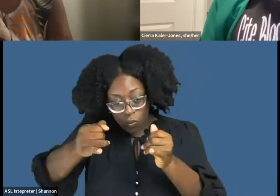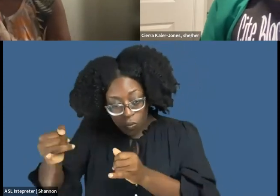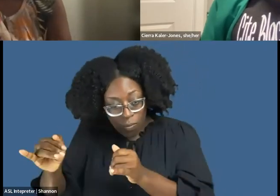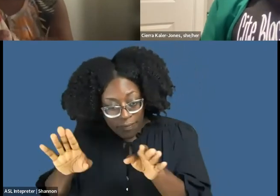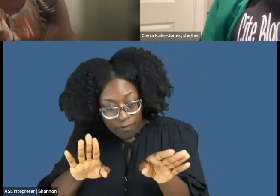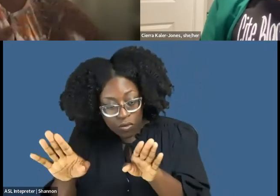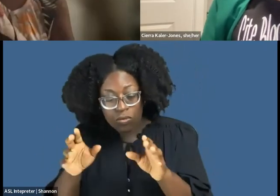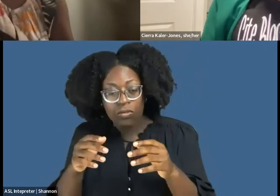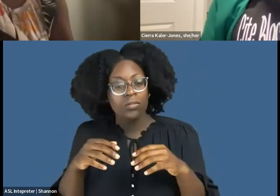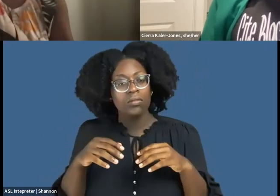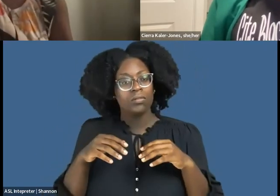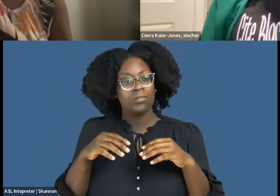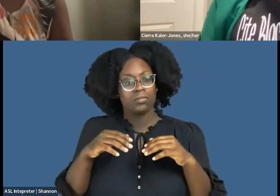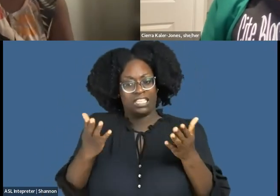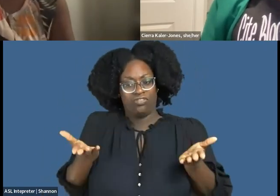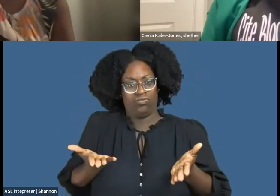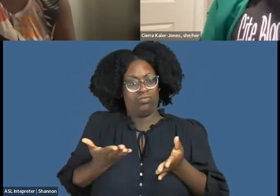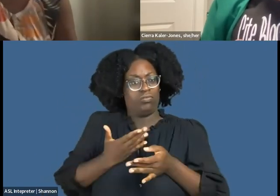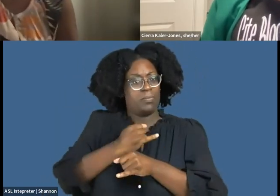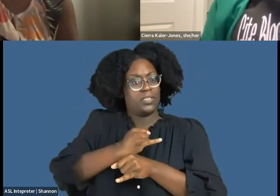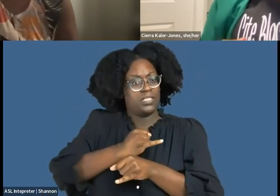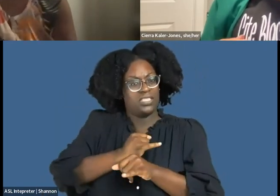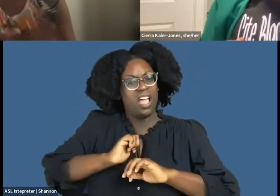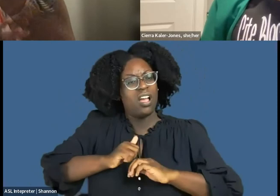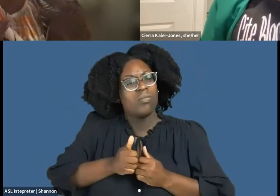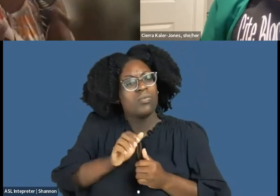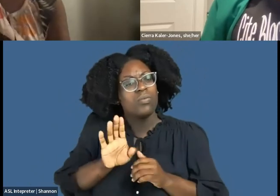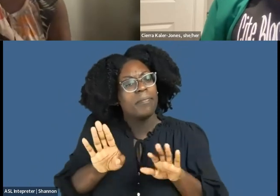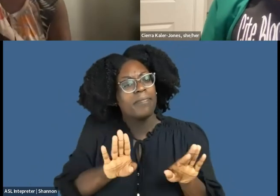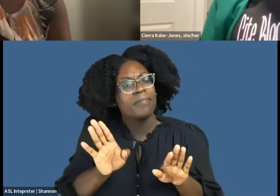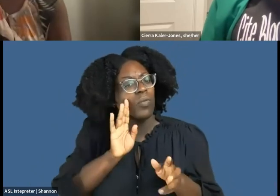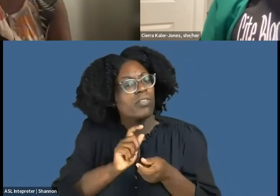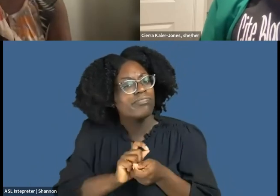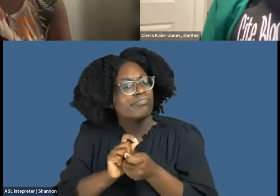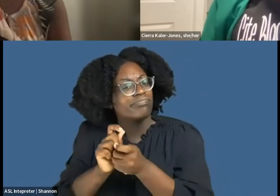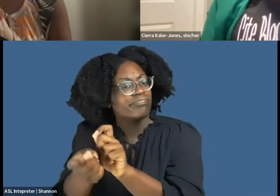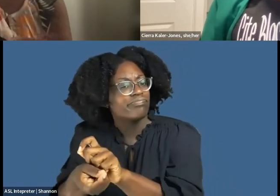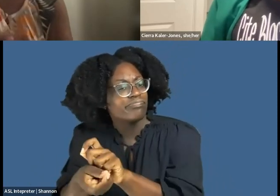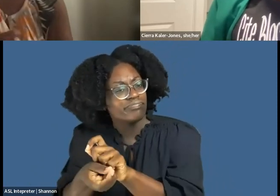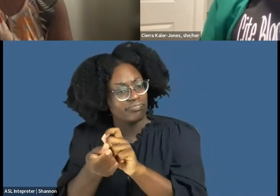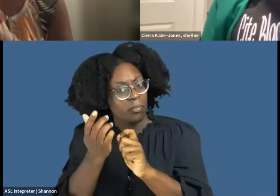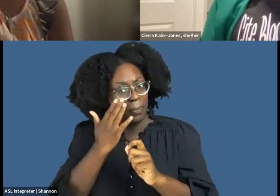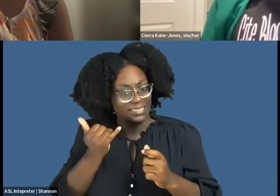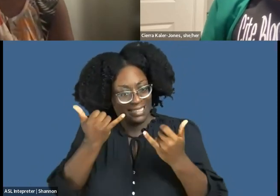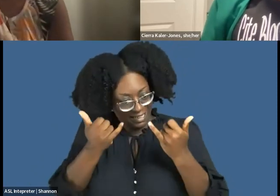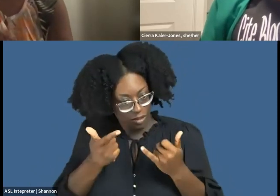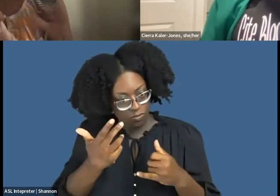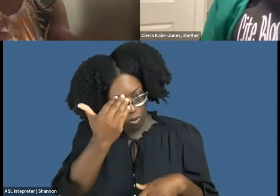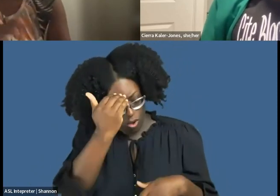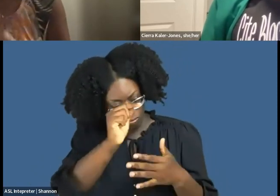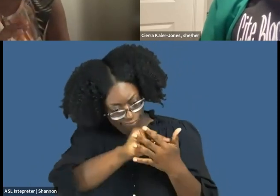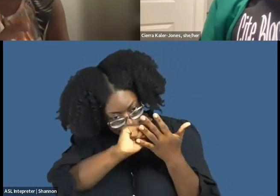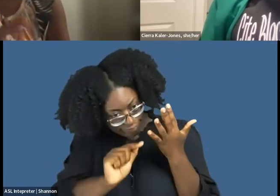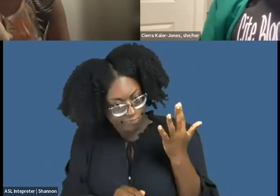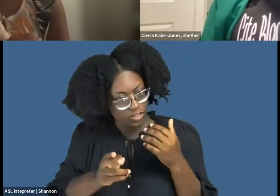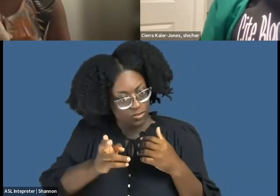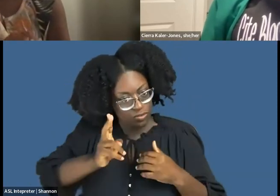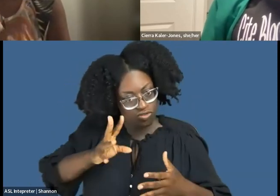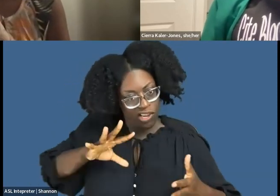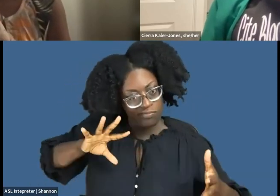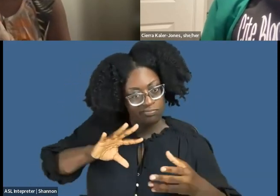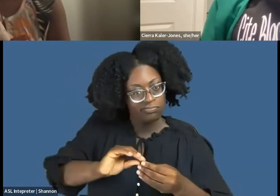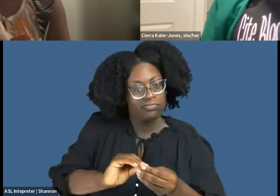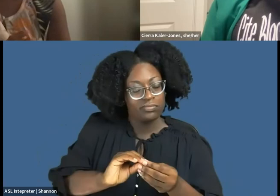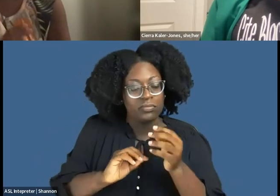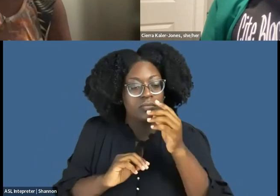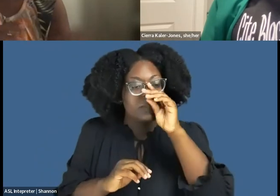I'm not asking for, you know, huge acts, you know, I'm not asking you to always stage a protest, but what I'm emphasizing is that it is okay that you did